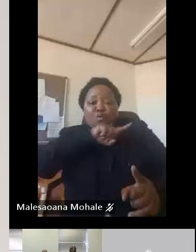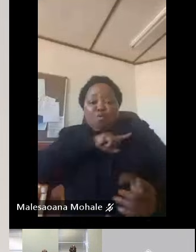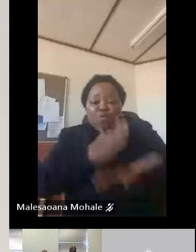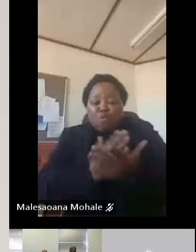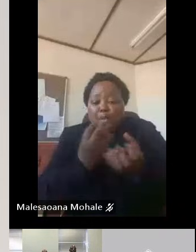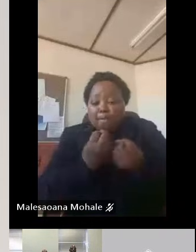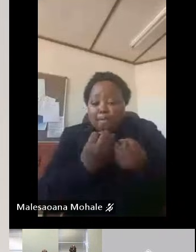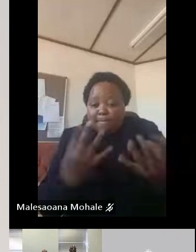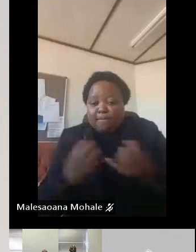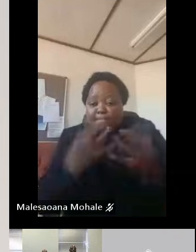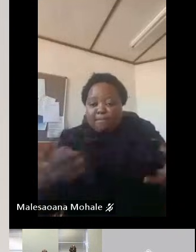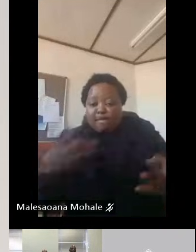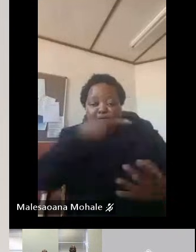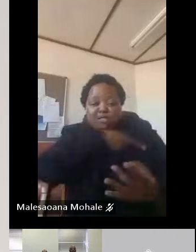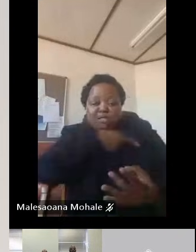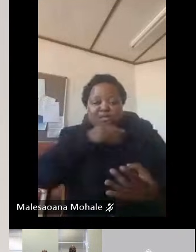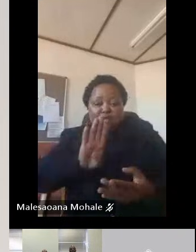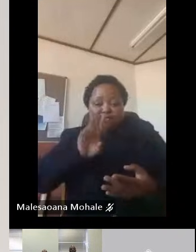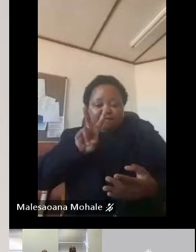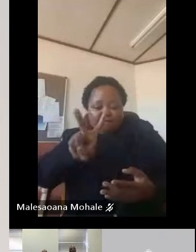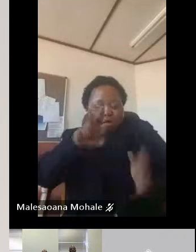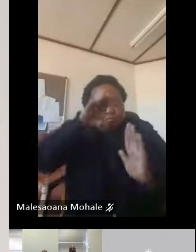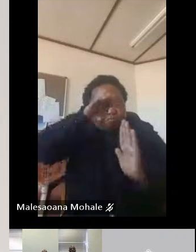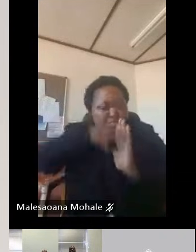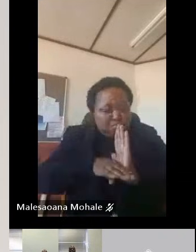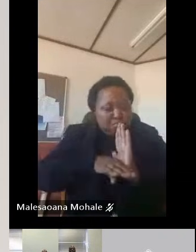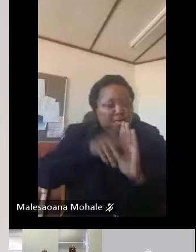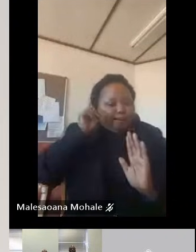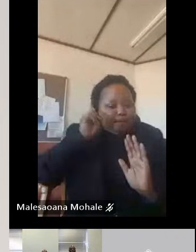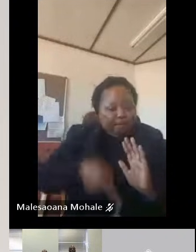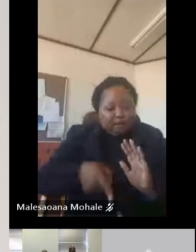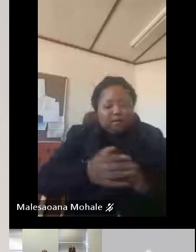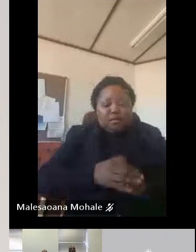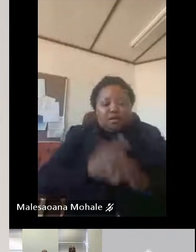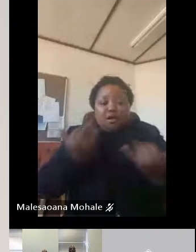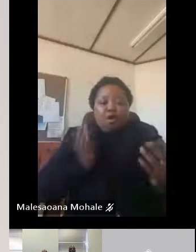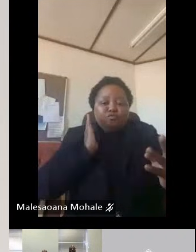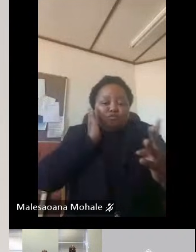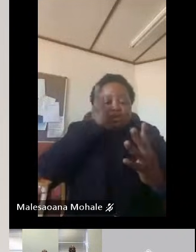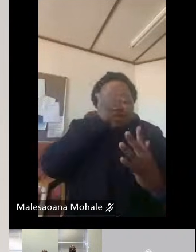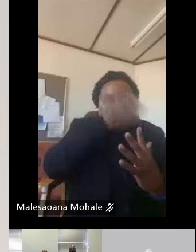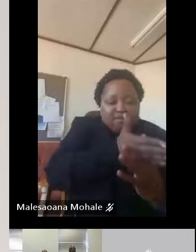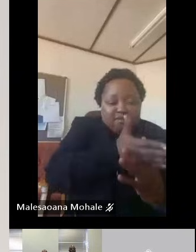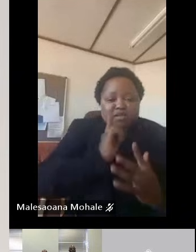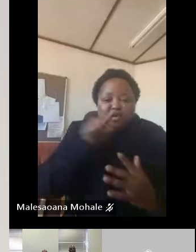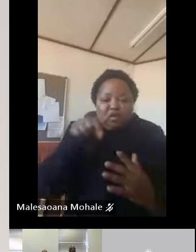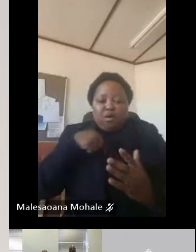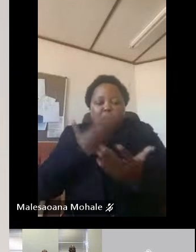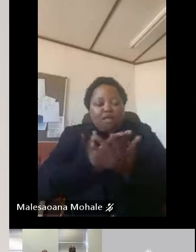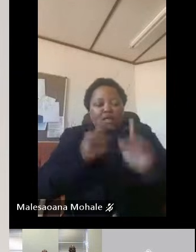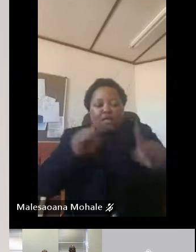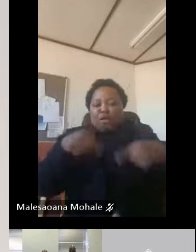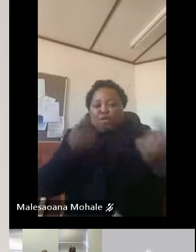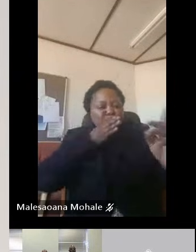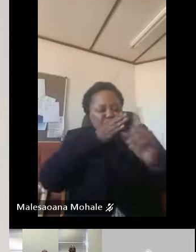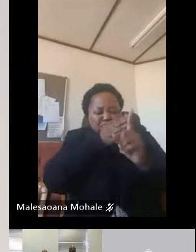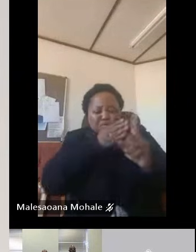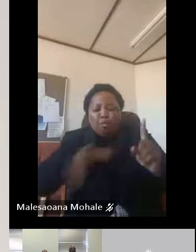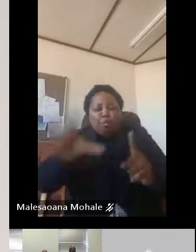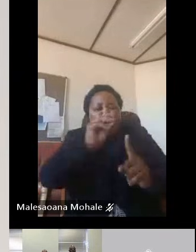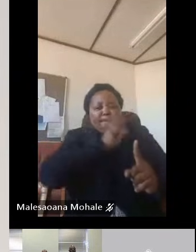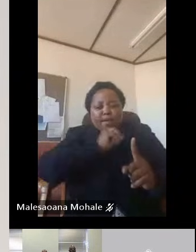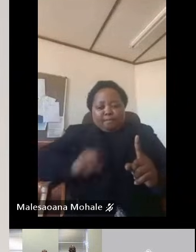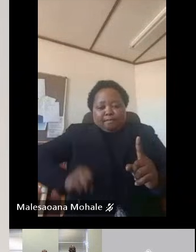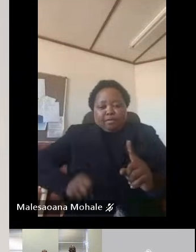GBV, they go down. And if our measures or interventions are not targeting all members within the communities, we are going to